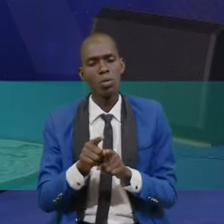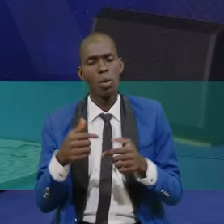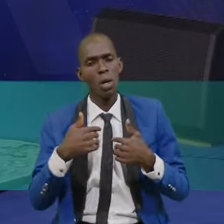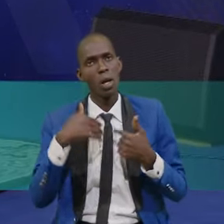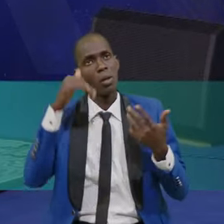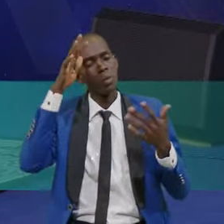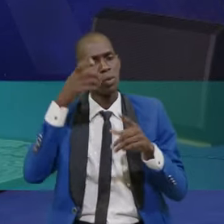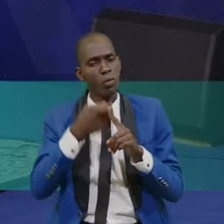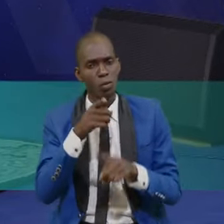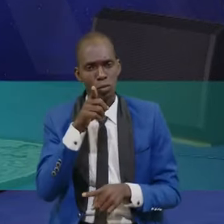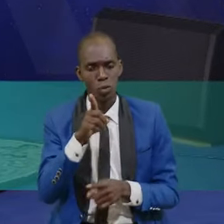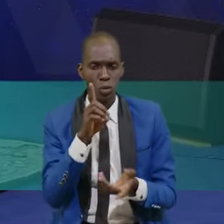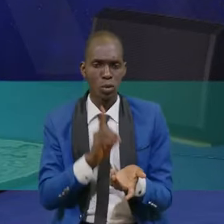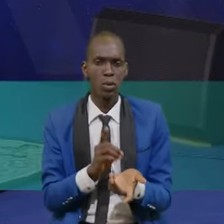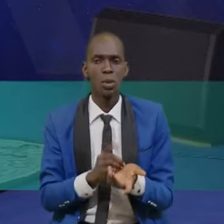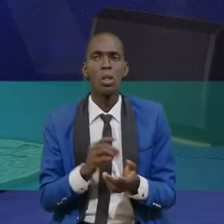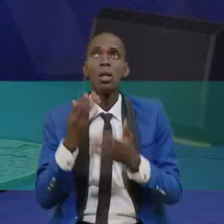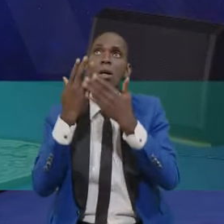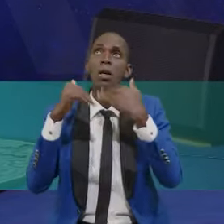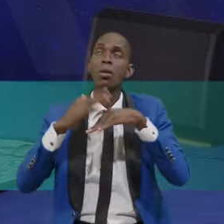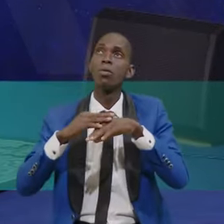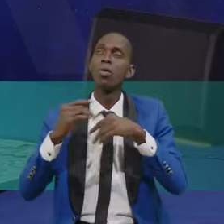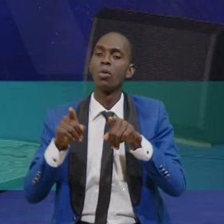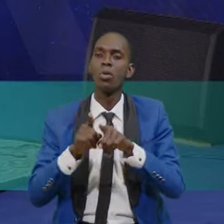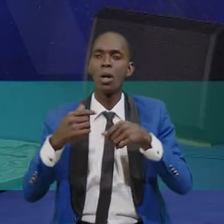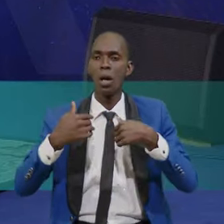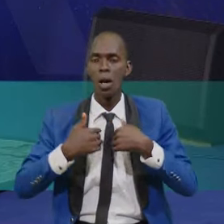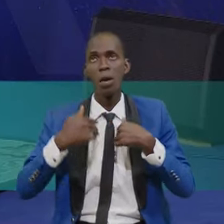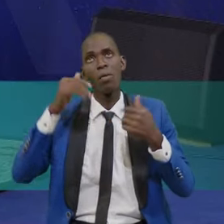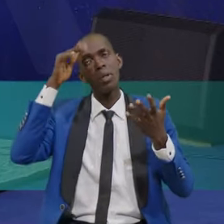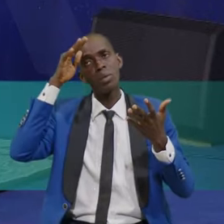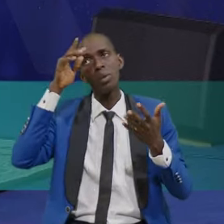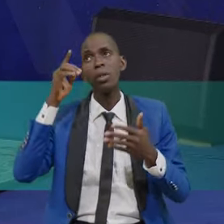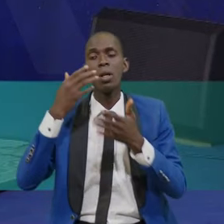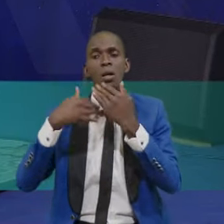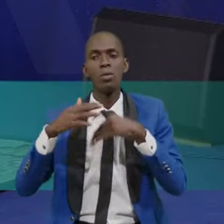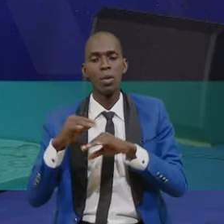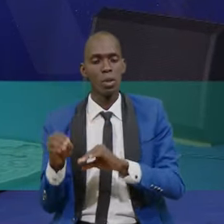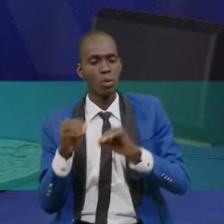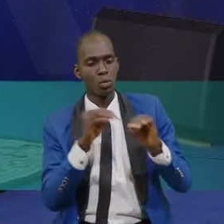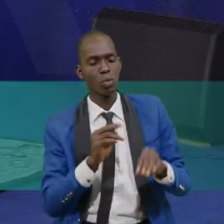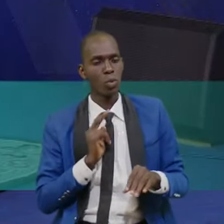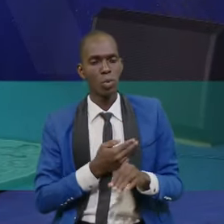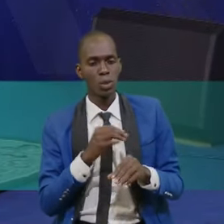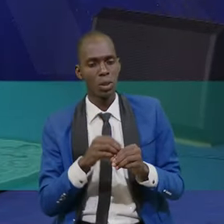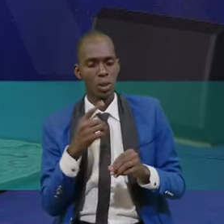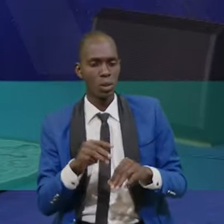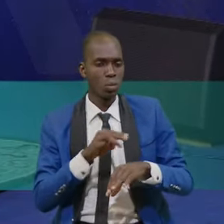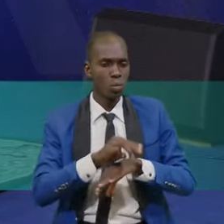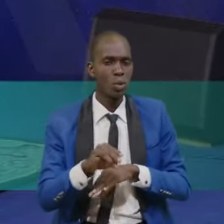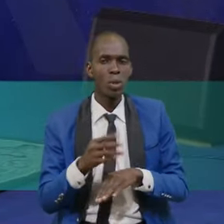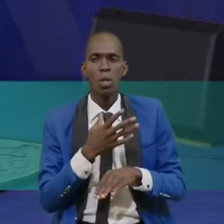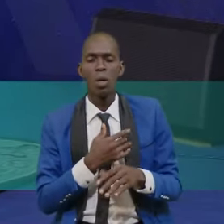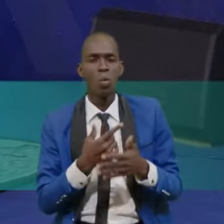Heaven has expectation. He put us in the ministry. Whatever the title and whatever the